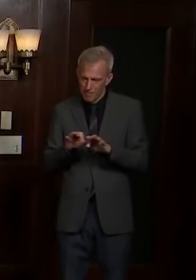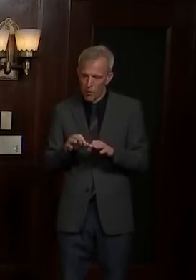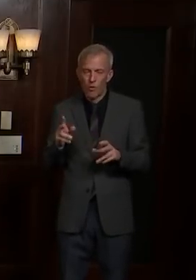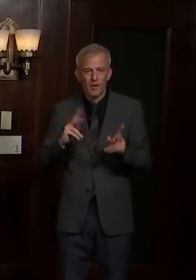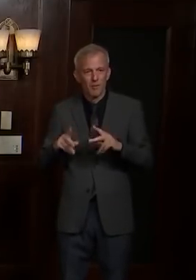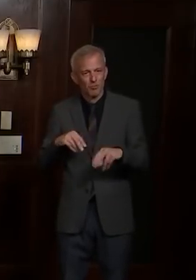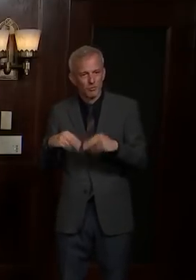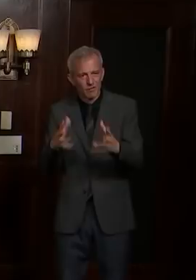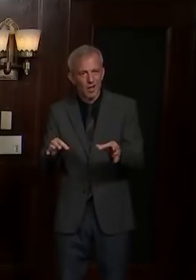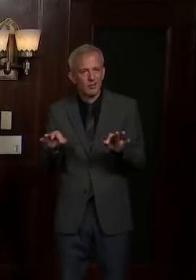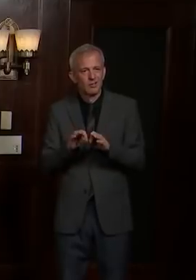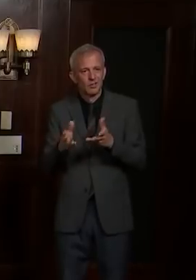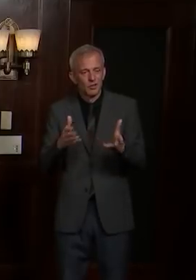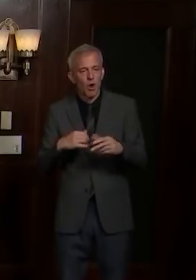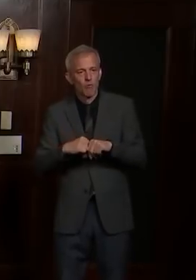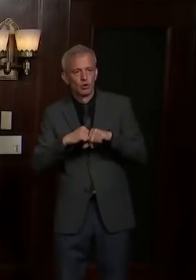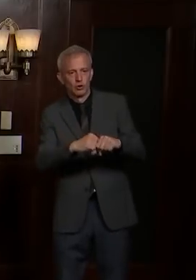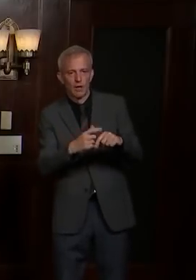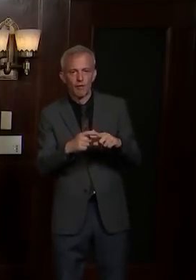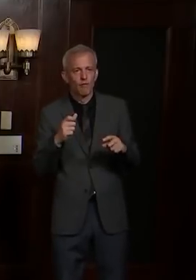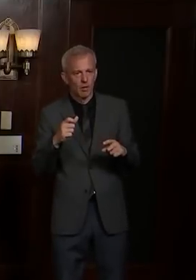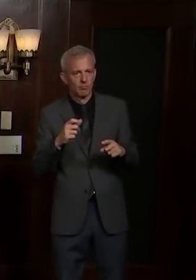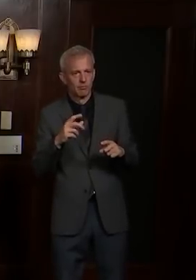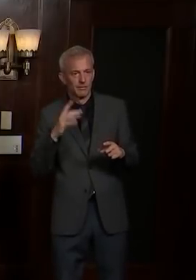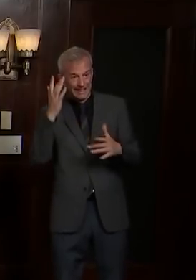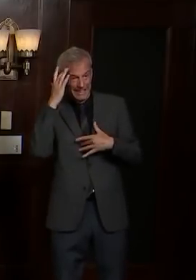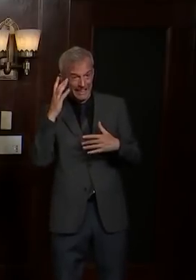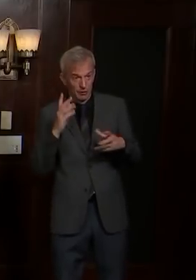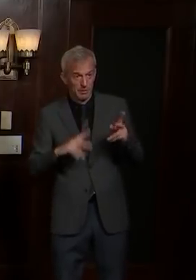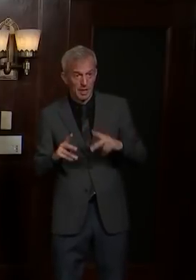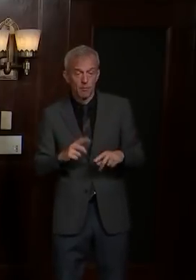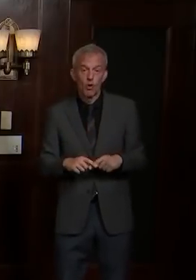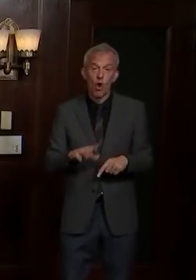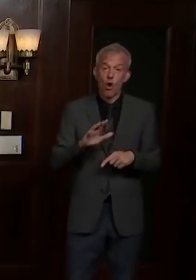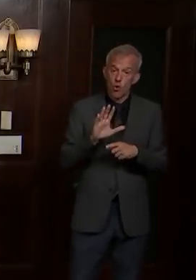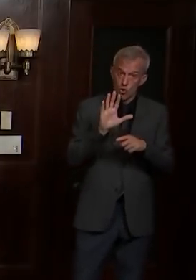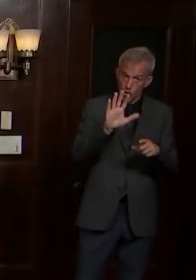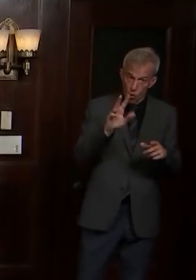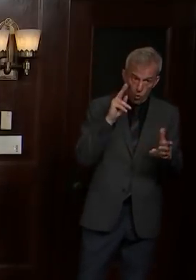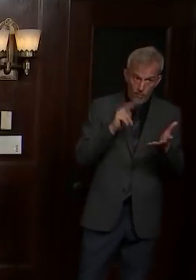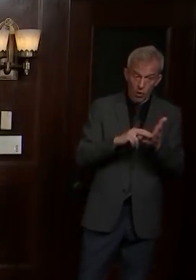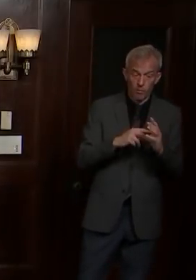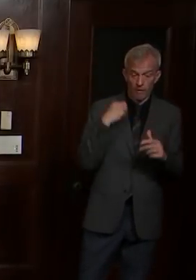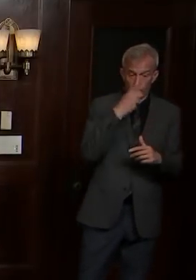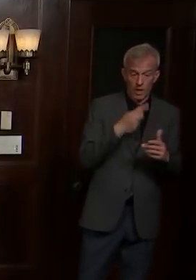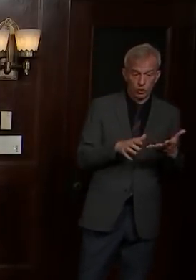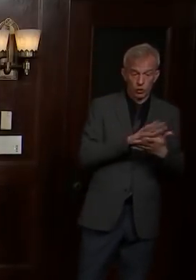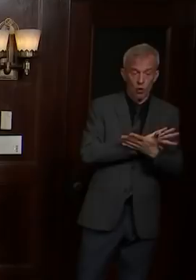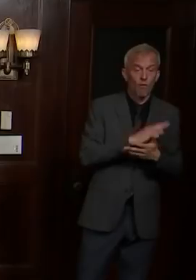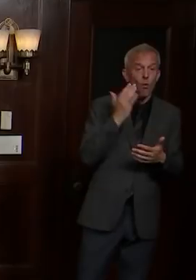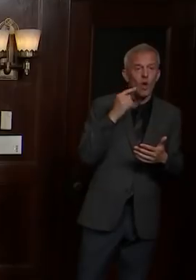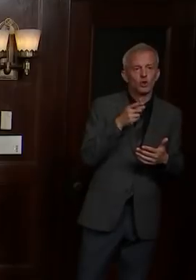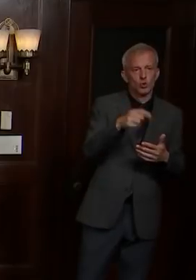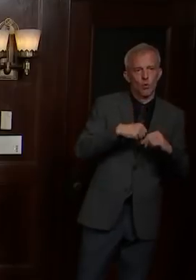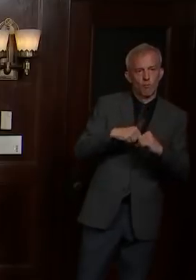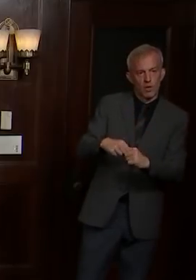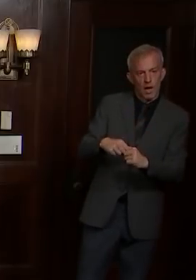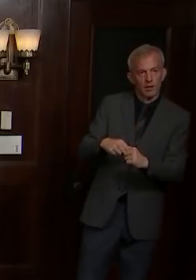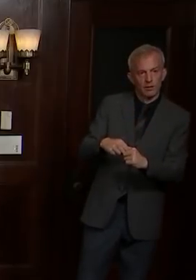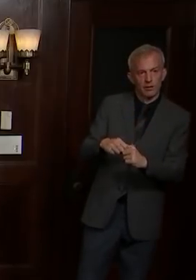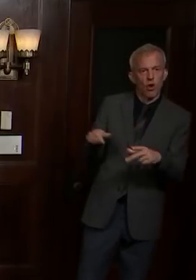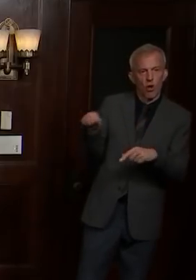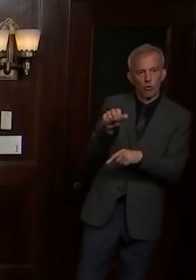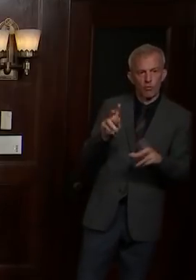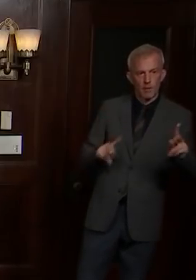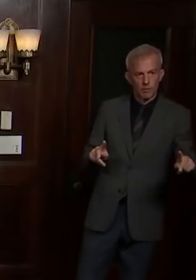from the people they're caring for. And your purpose in putting a face covering on is so that you can protect others. So it's a big difference